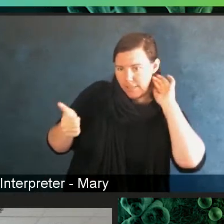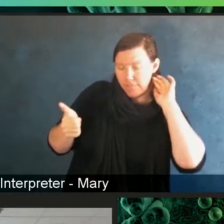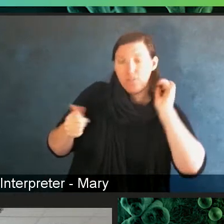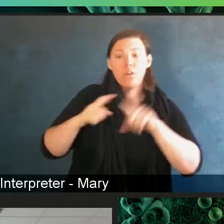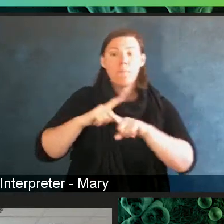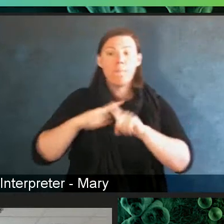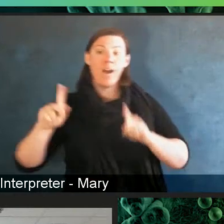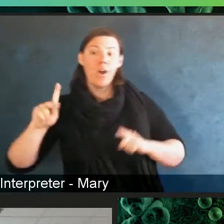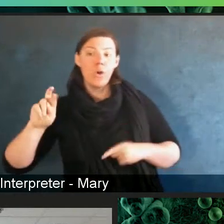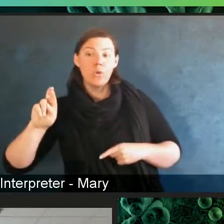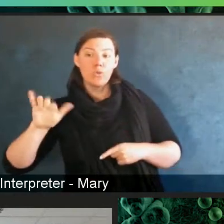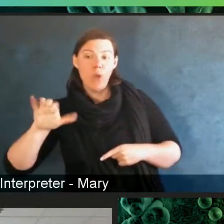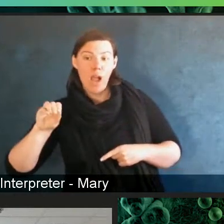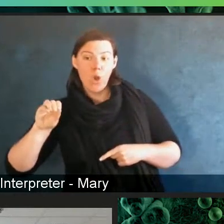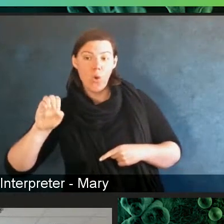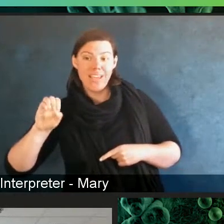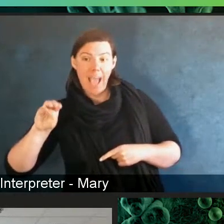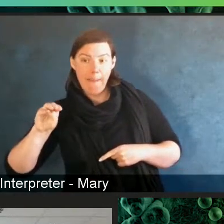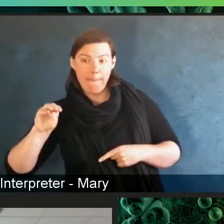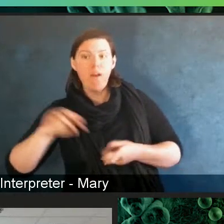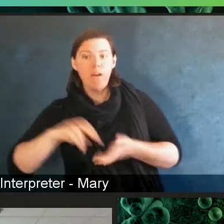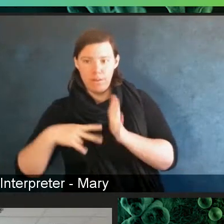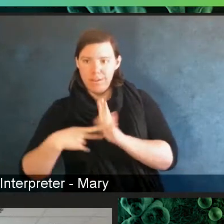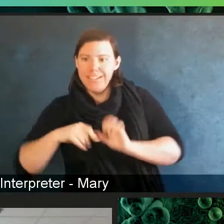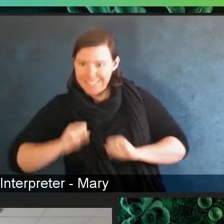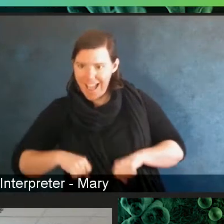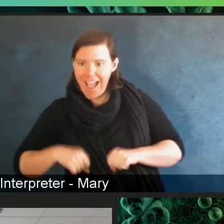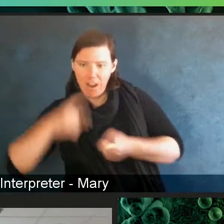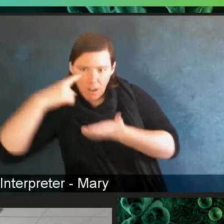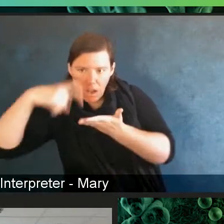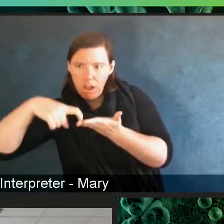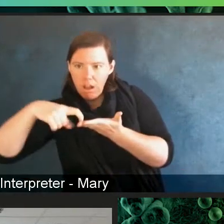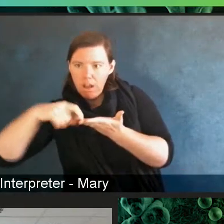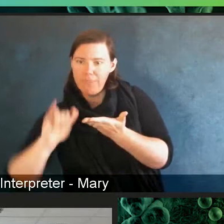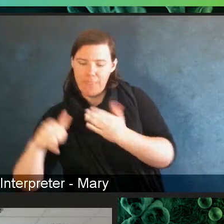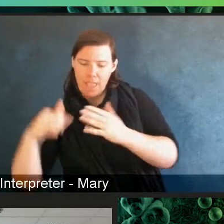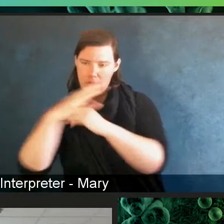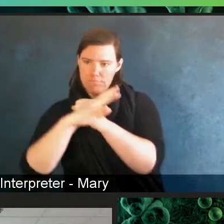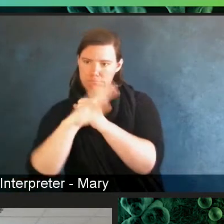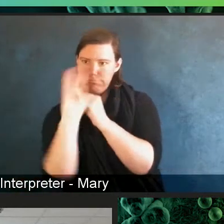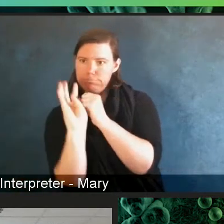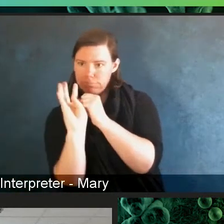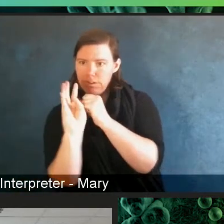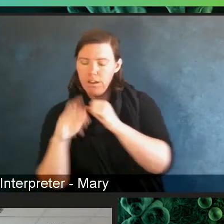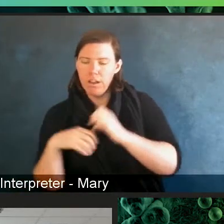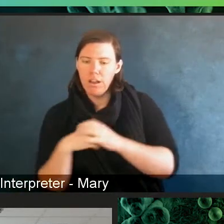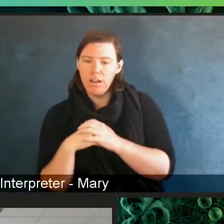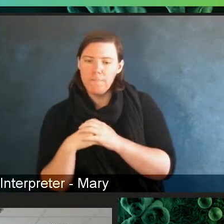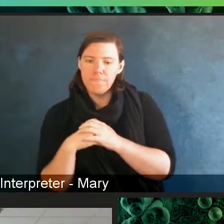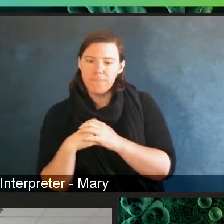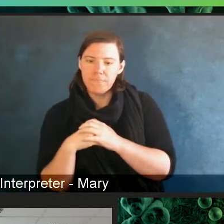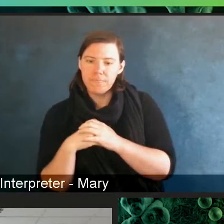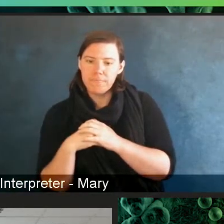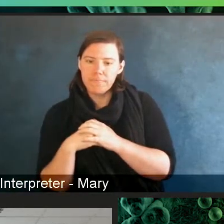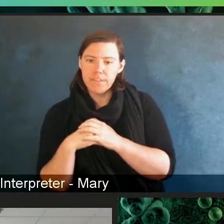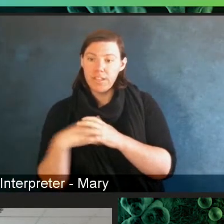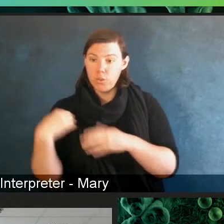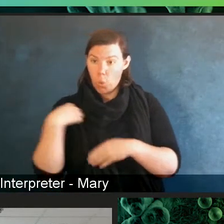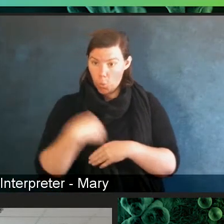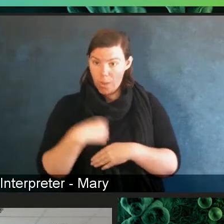scientists were then able to make small changes to that protein sequence. And these small changes were